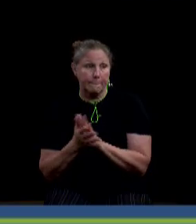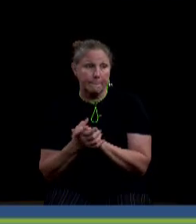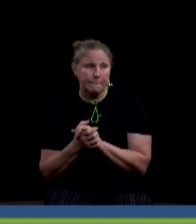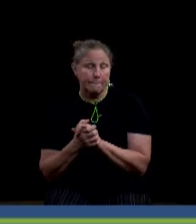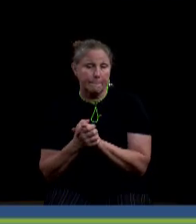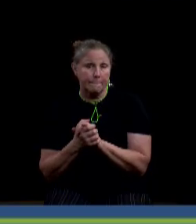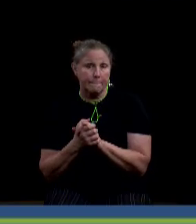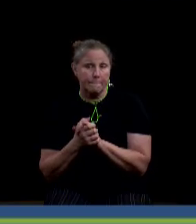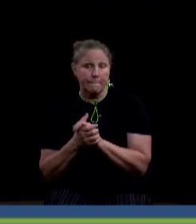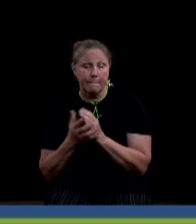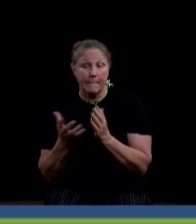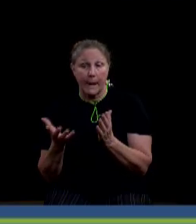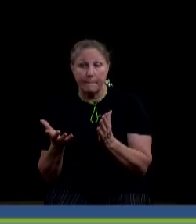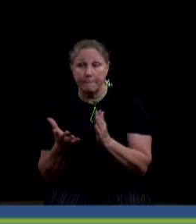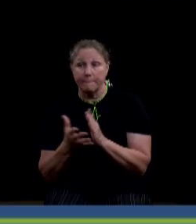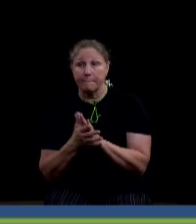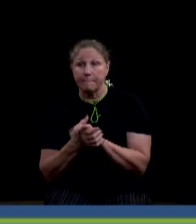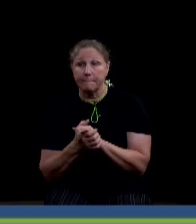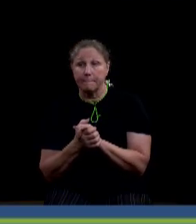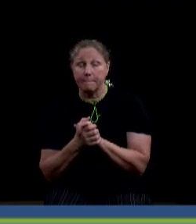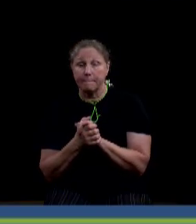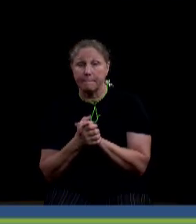And just as in